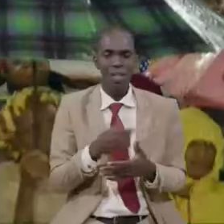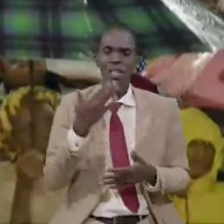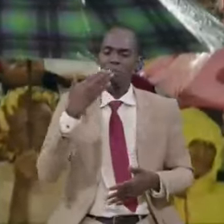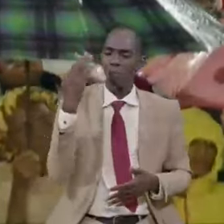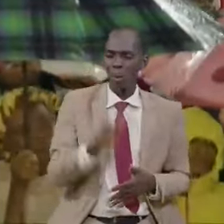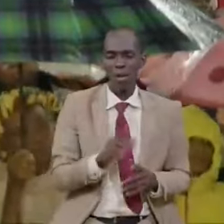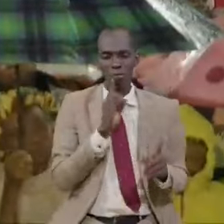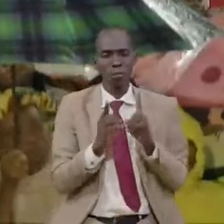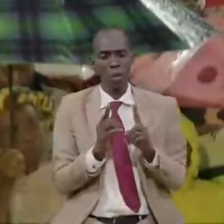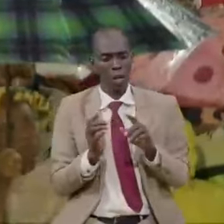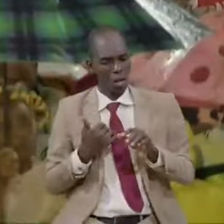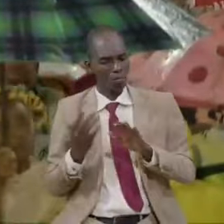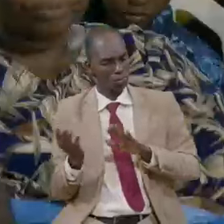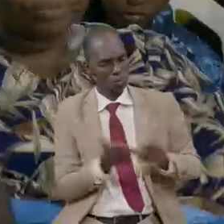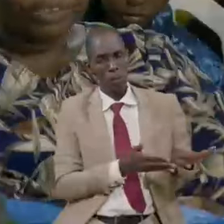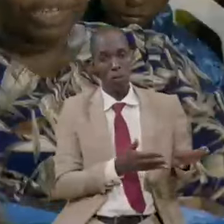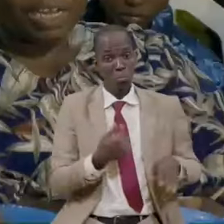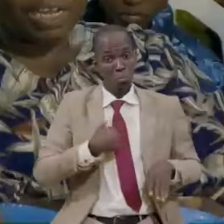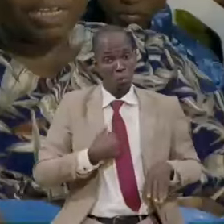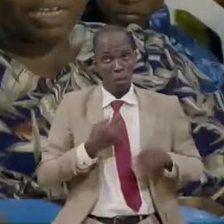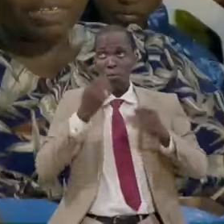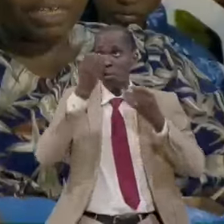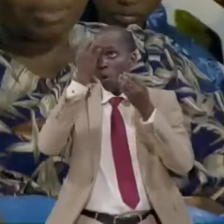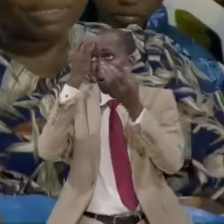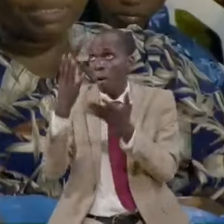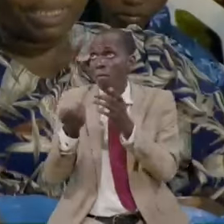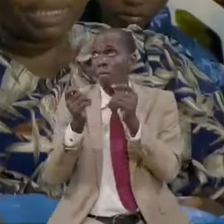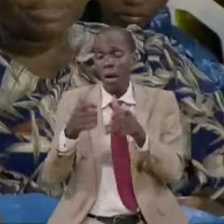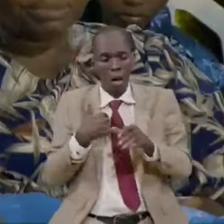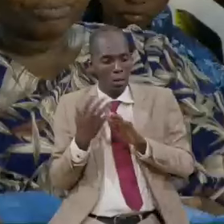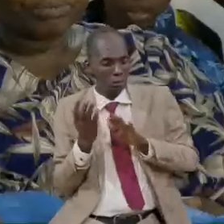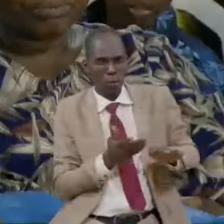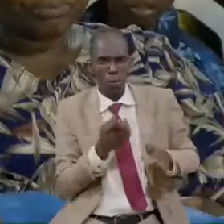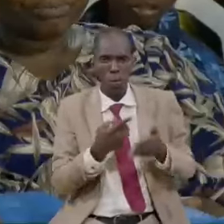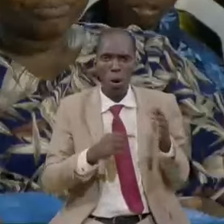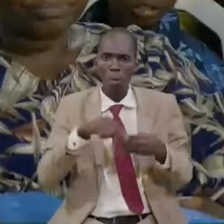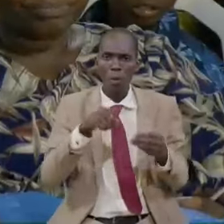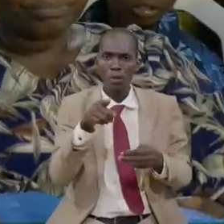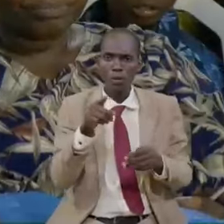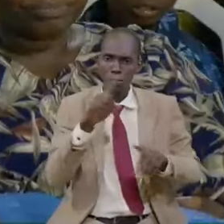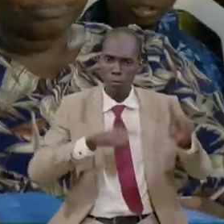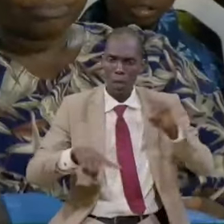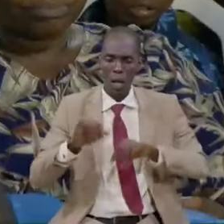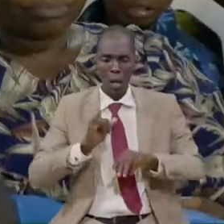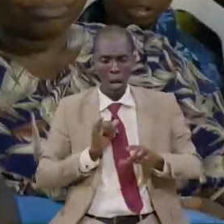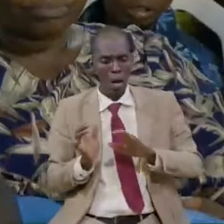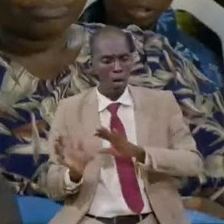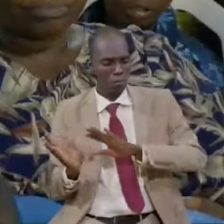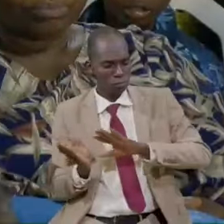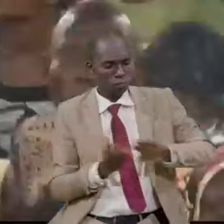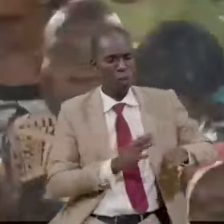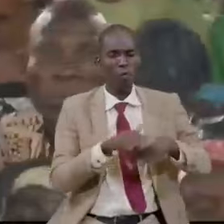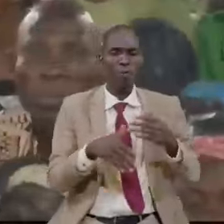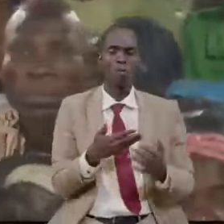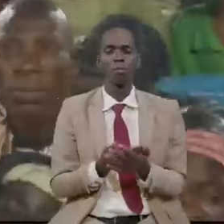aside. I lay them aside. If you knew what those things will cost